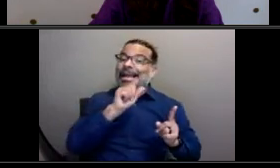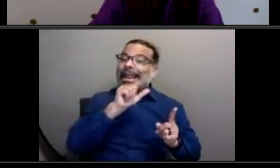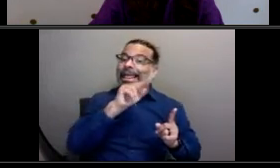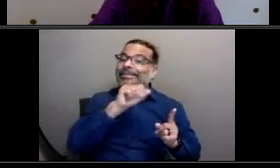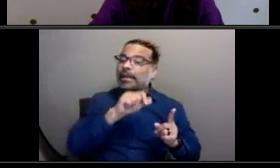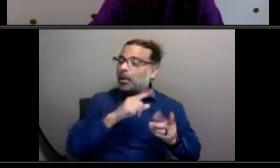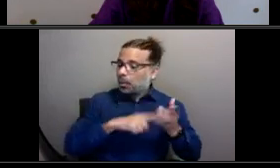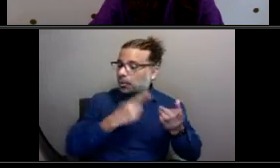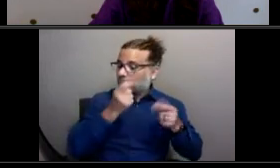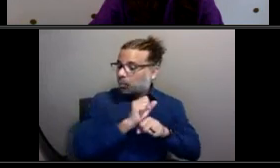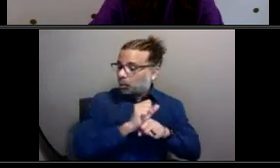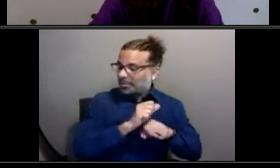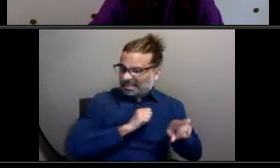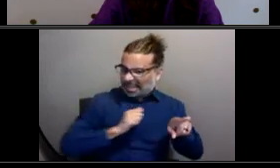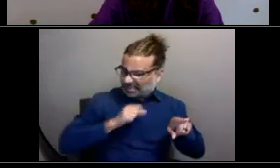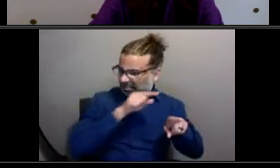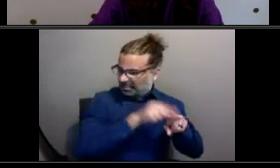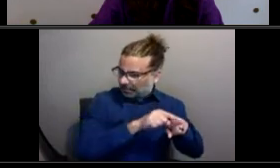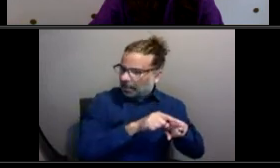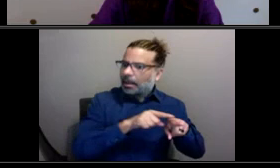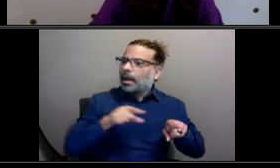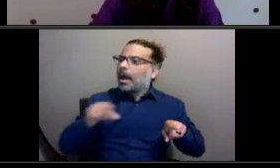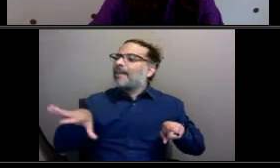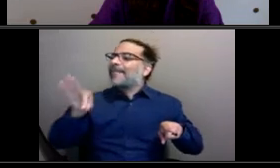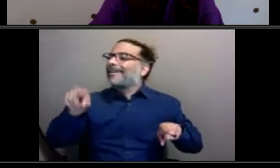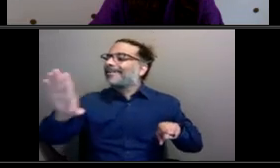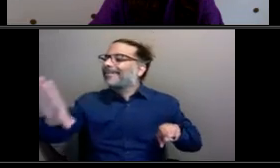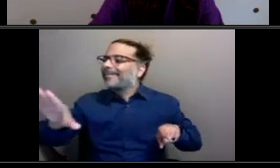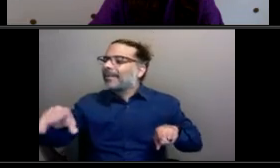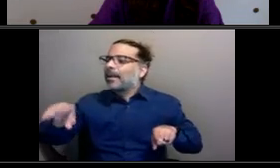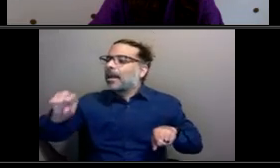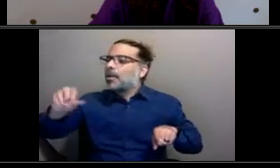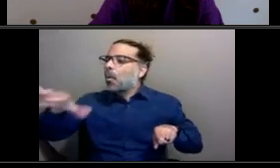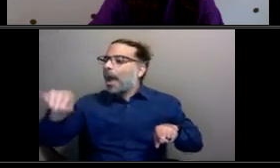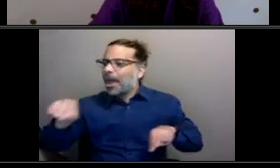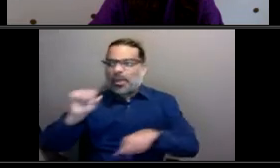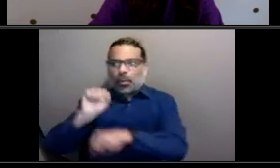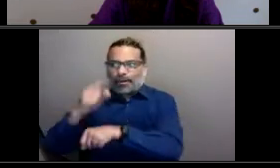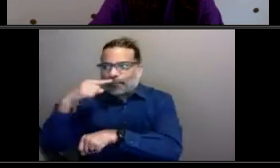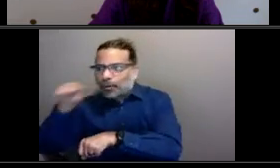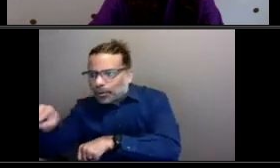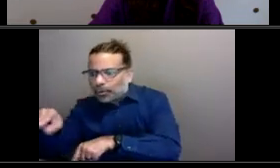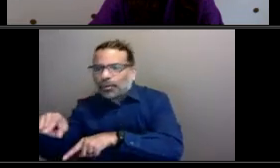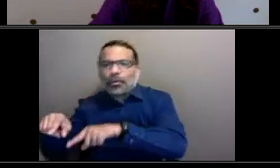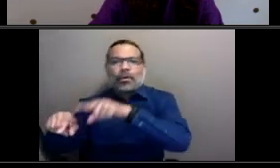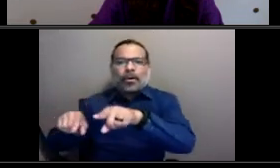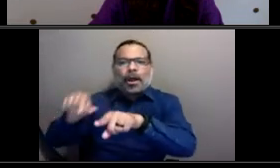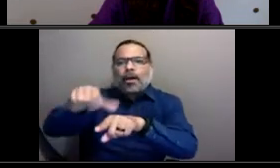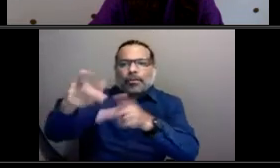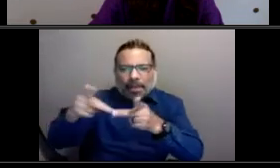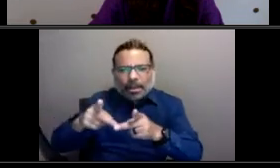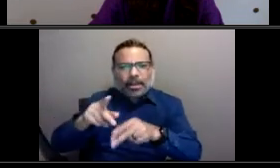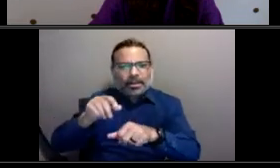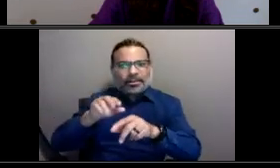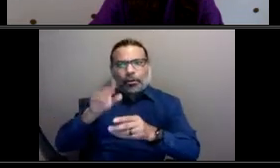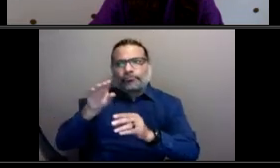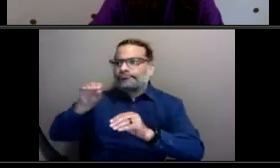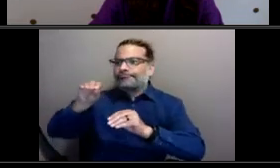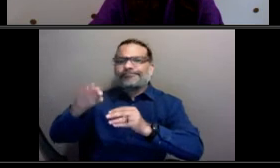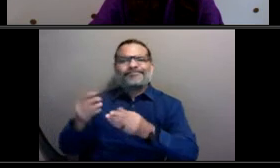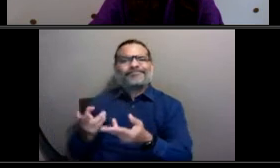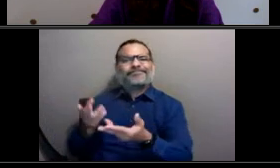in Richmond that can work for you. I found an organization in Mason, Ohio that can work for you. So now that's going to open the door for them to be a little bit more open-minded about